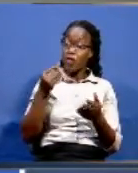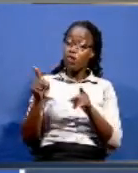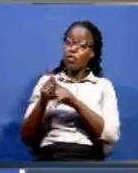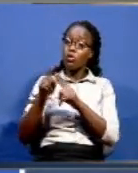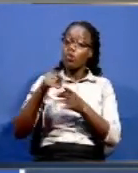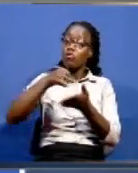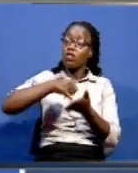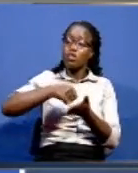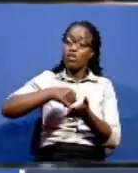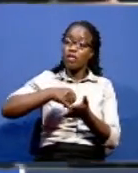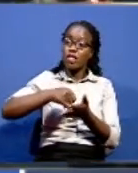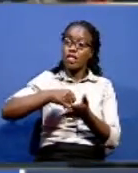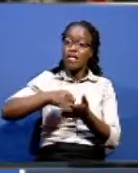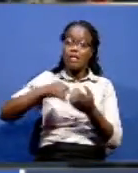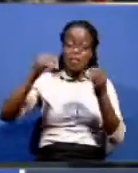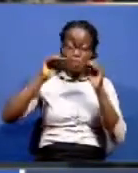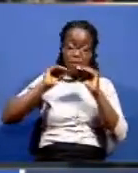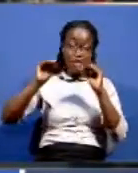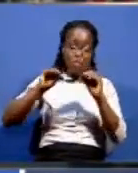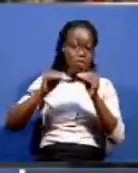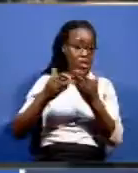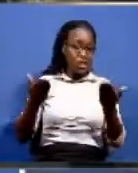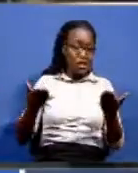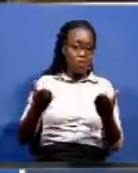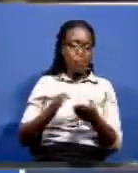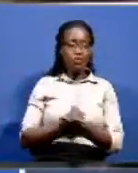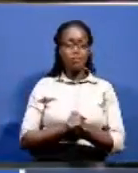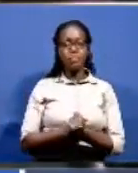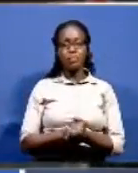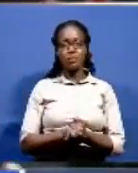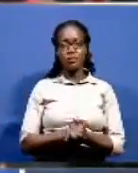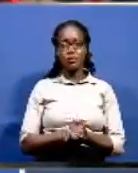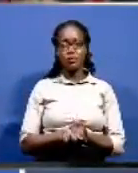They have to be educated. For Channel One News, I'm Safin Aching Omar.